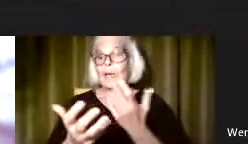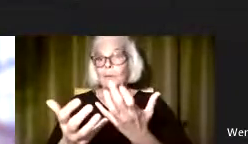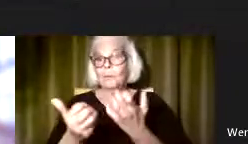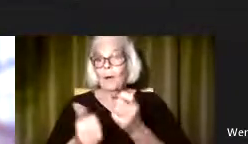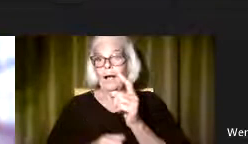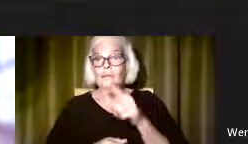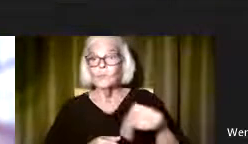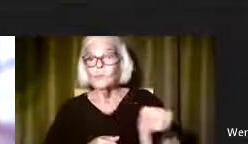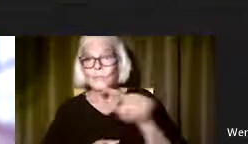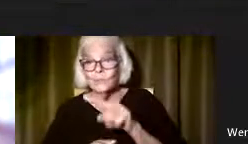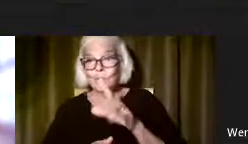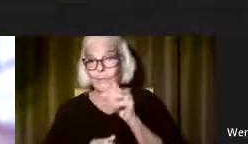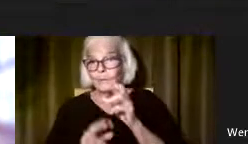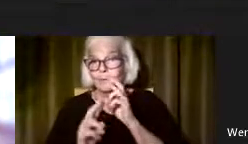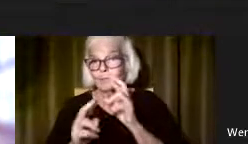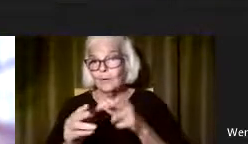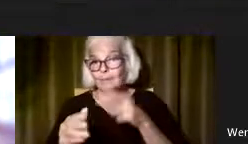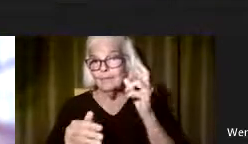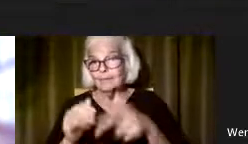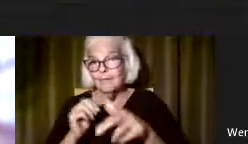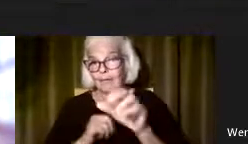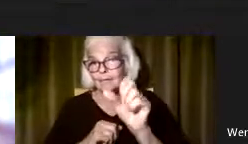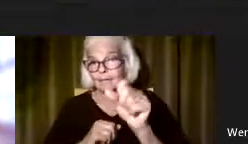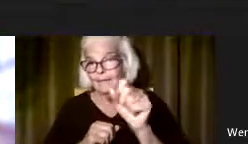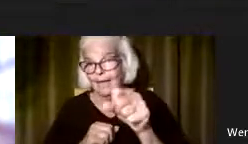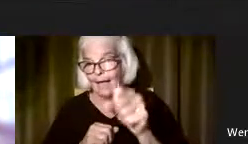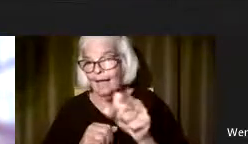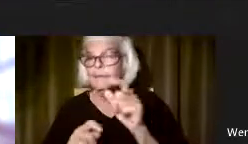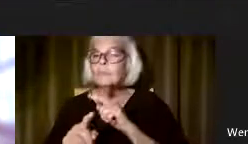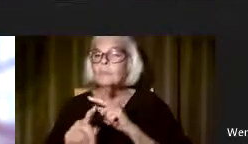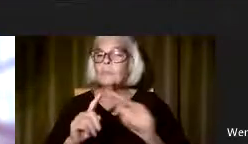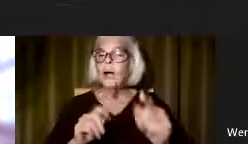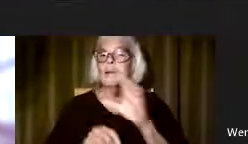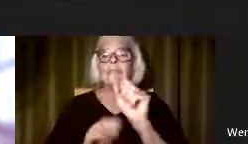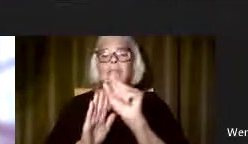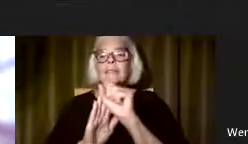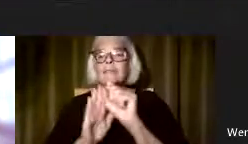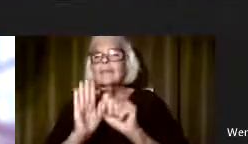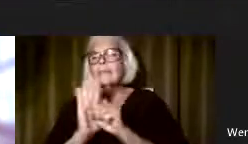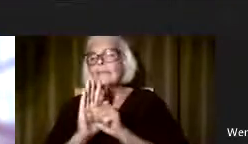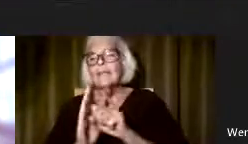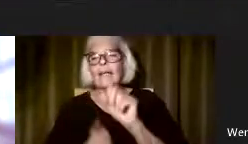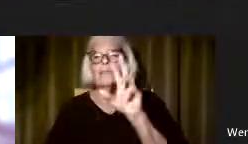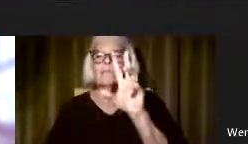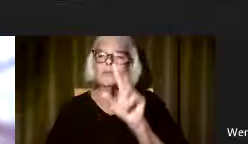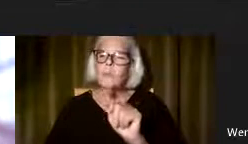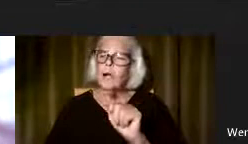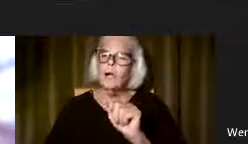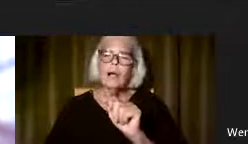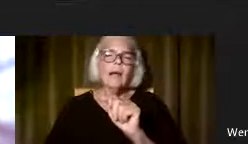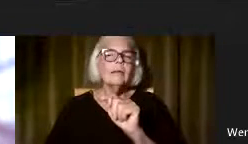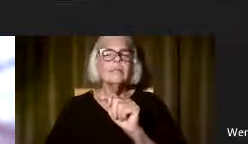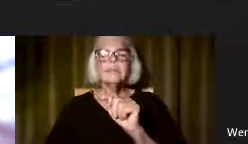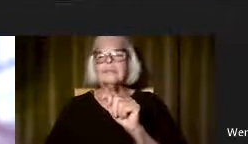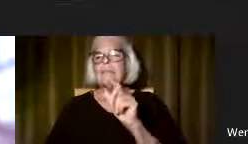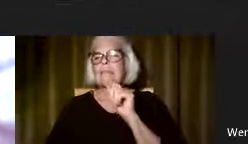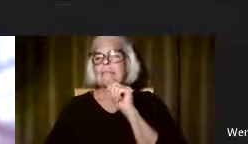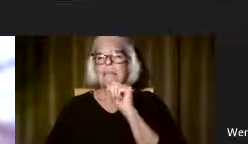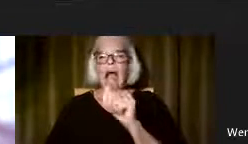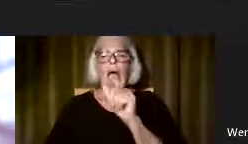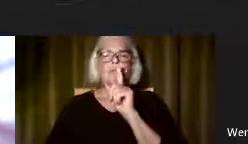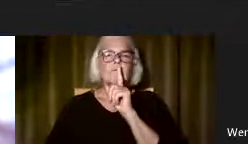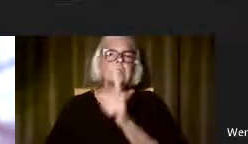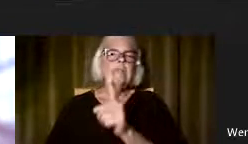tuned into some of the press conferences, we're not looking at case counts as heavily as we once did earlier in the